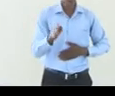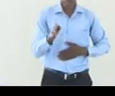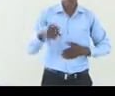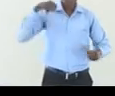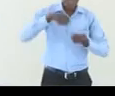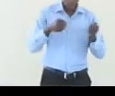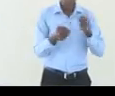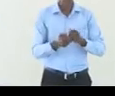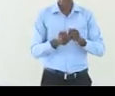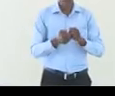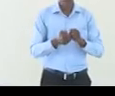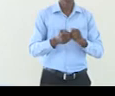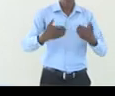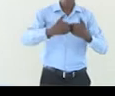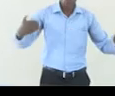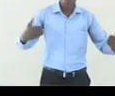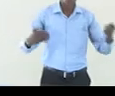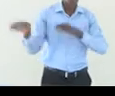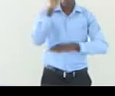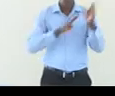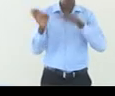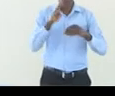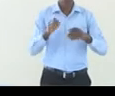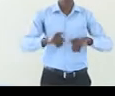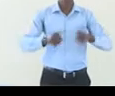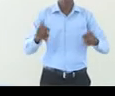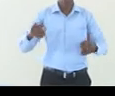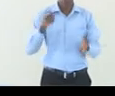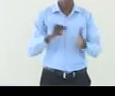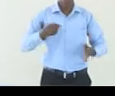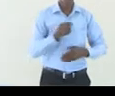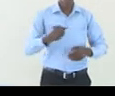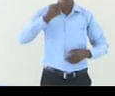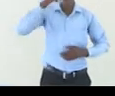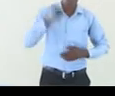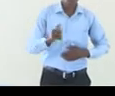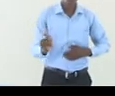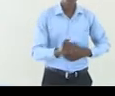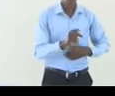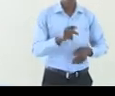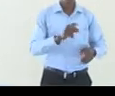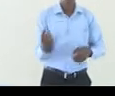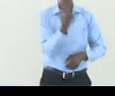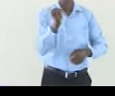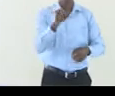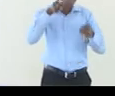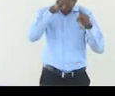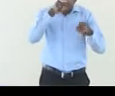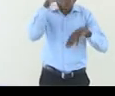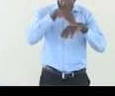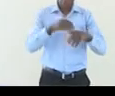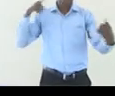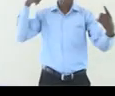problems, alienations, troubles, but that we must always look at the ultimate goal as